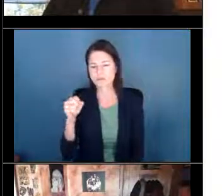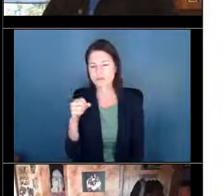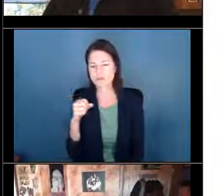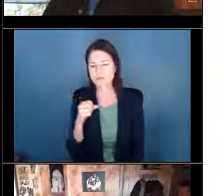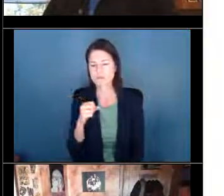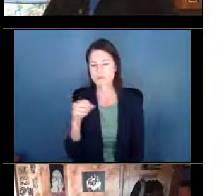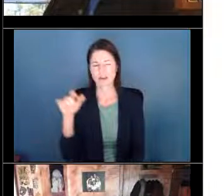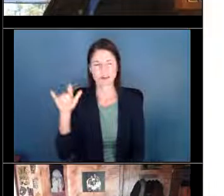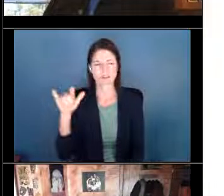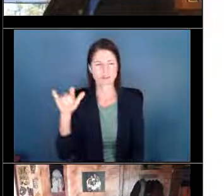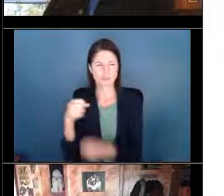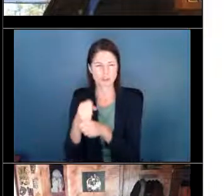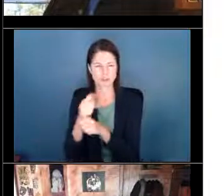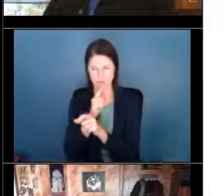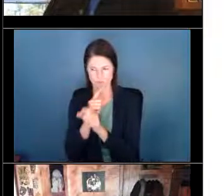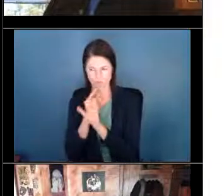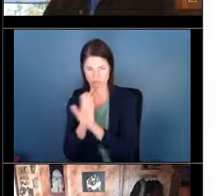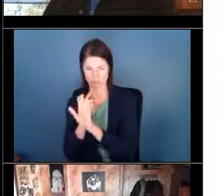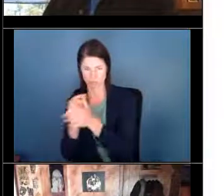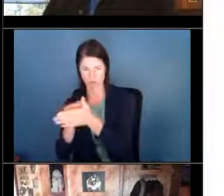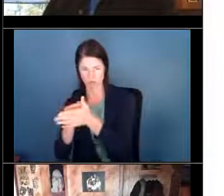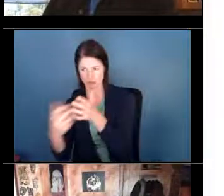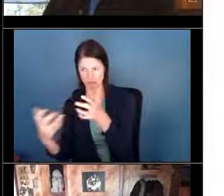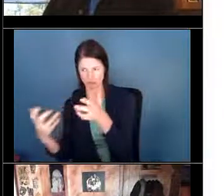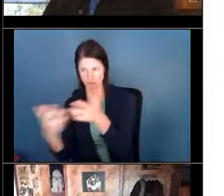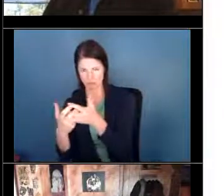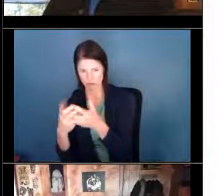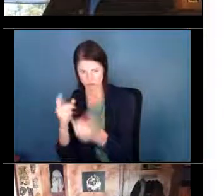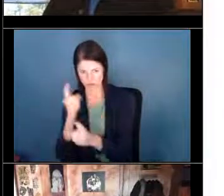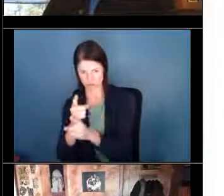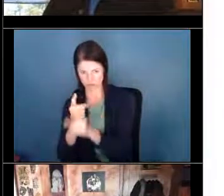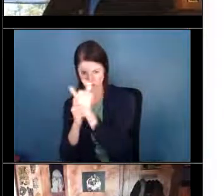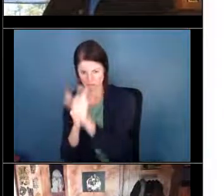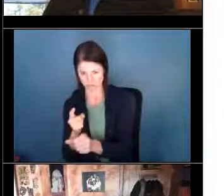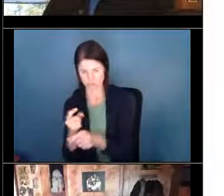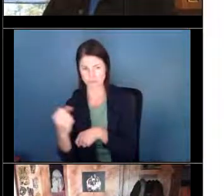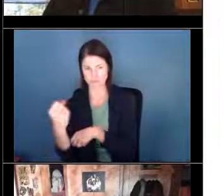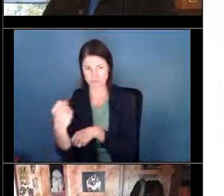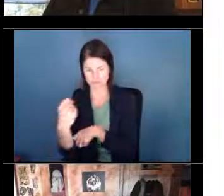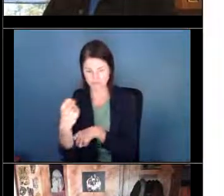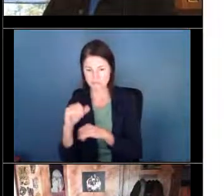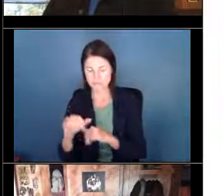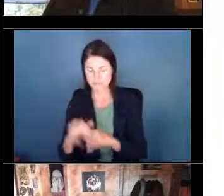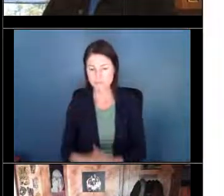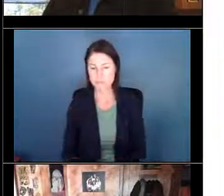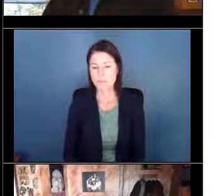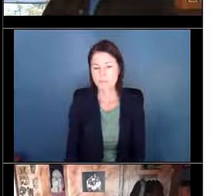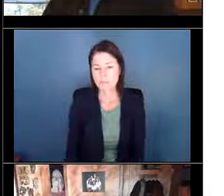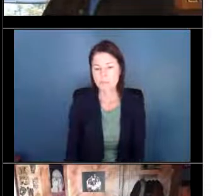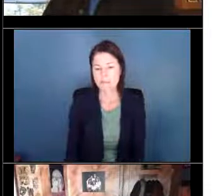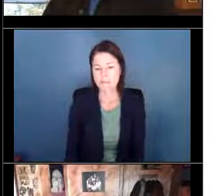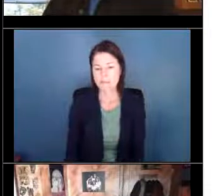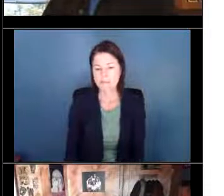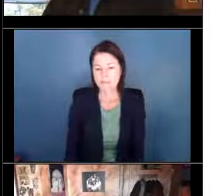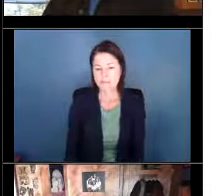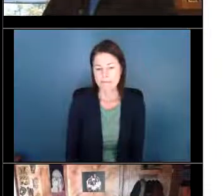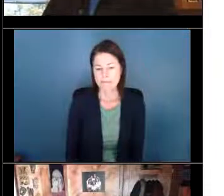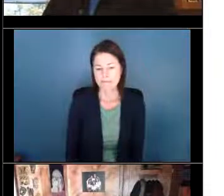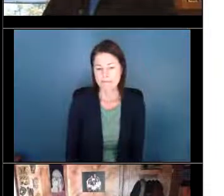years that I mentioned. So this money has been validated up with the exception of FY22, which just